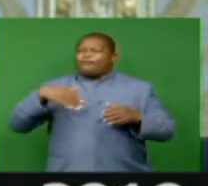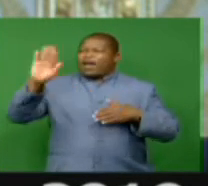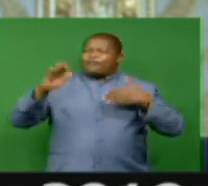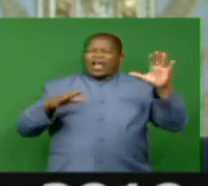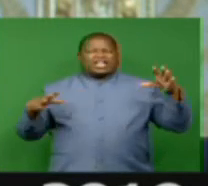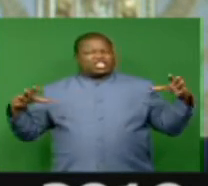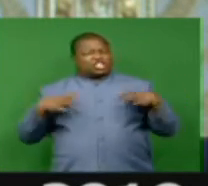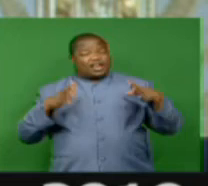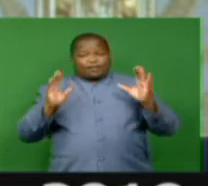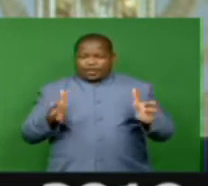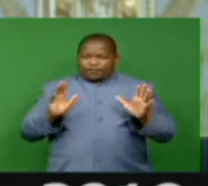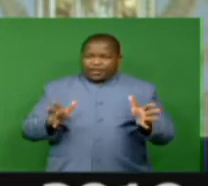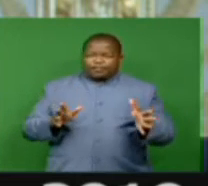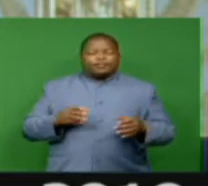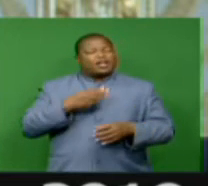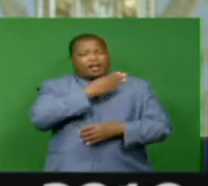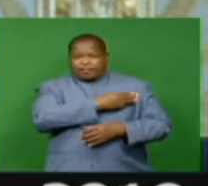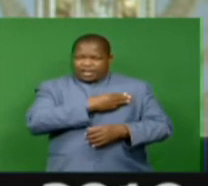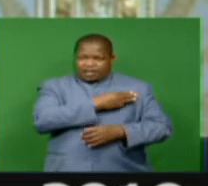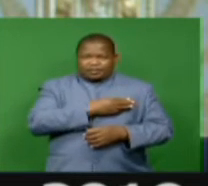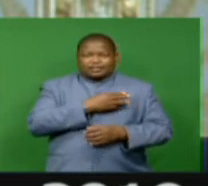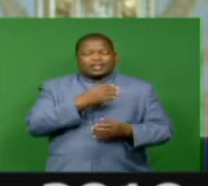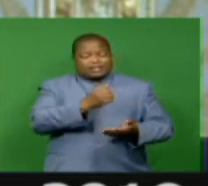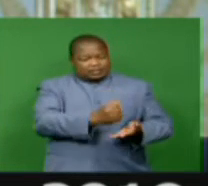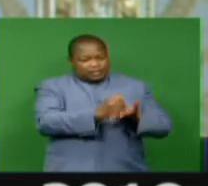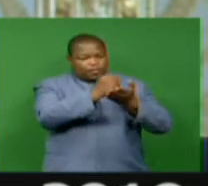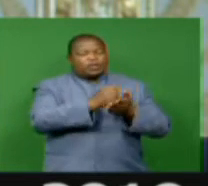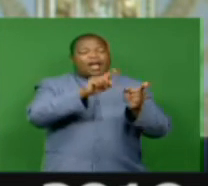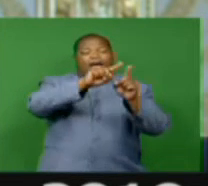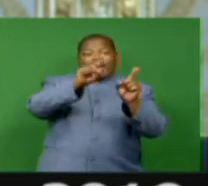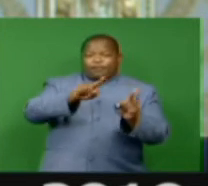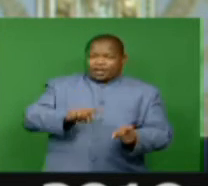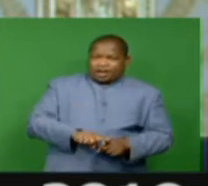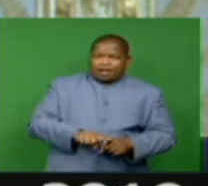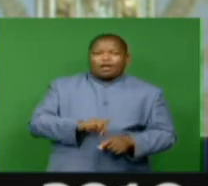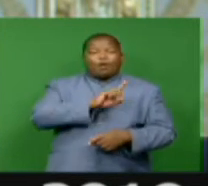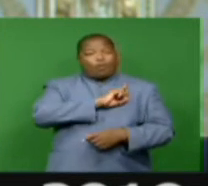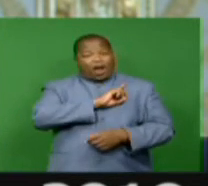that African governments require policy space to regulate